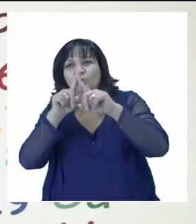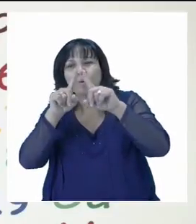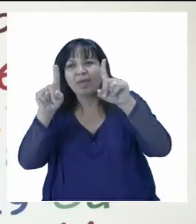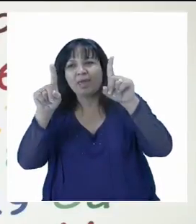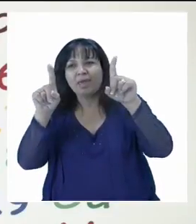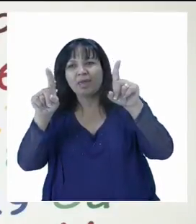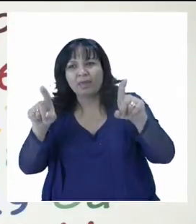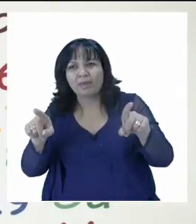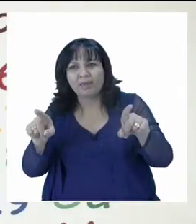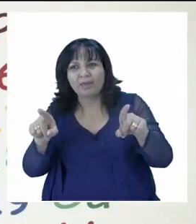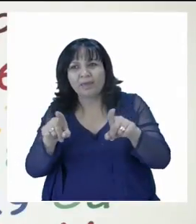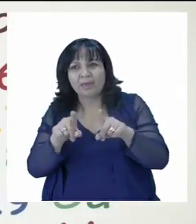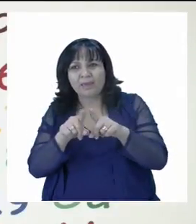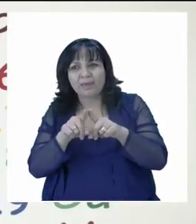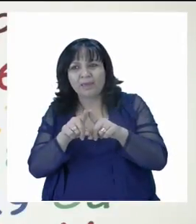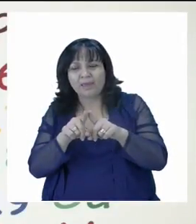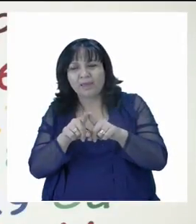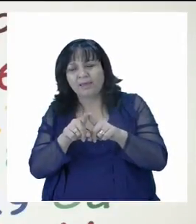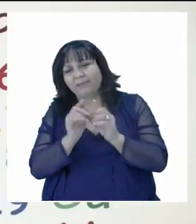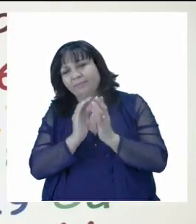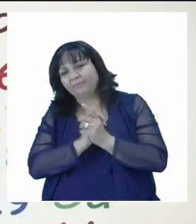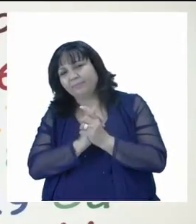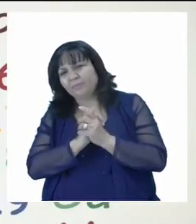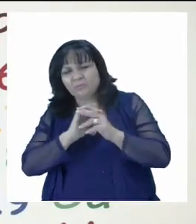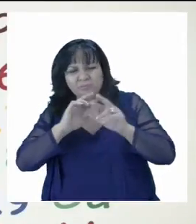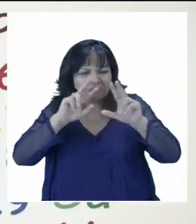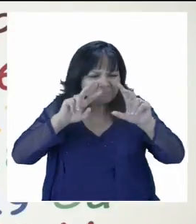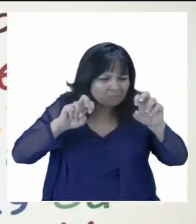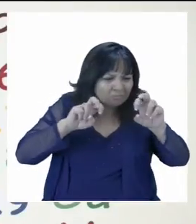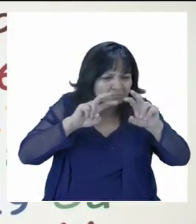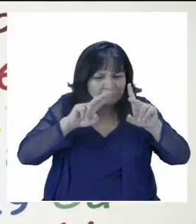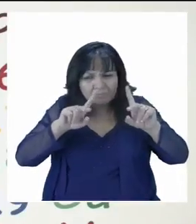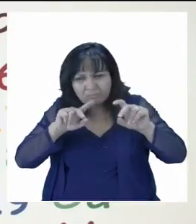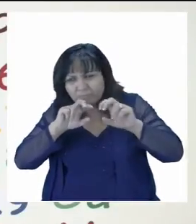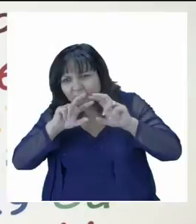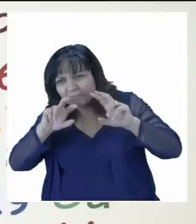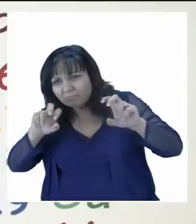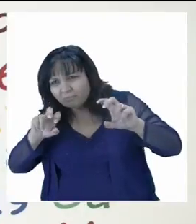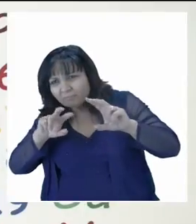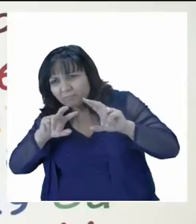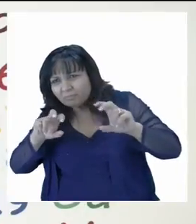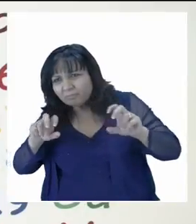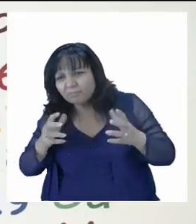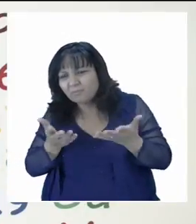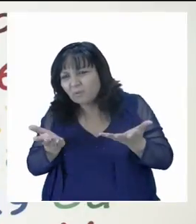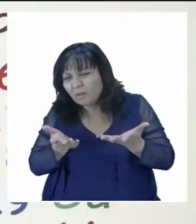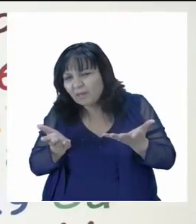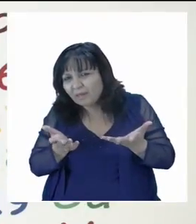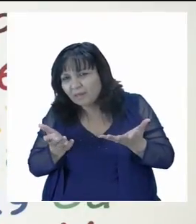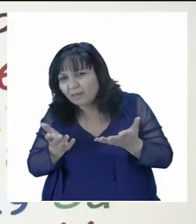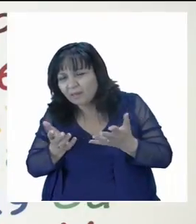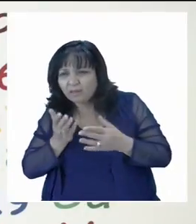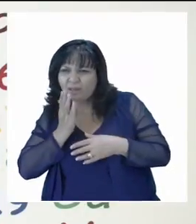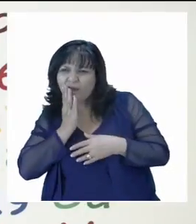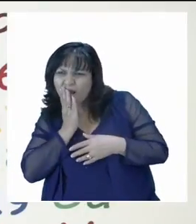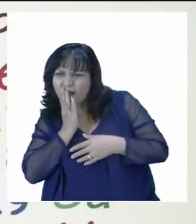I wonder, where can we find something that is square?